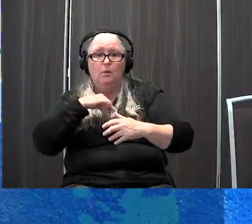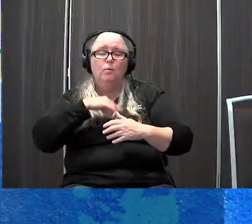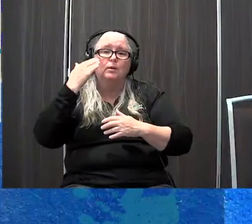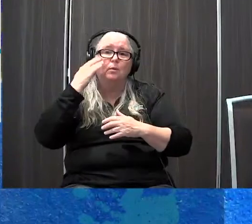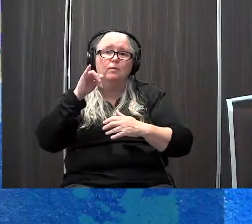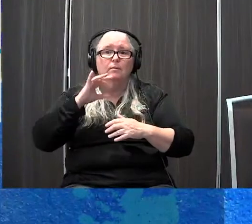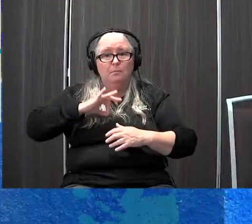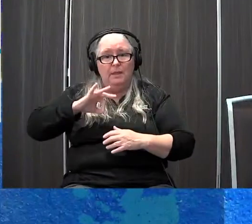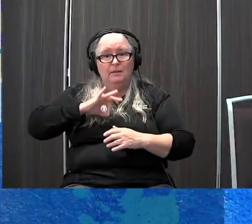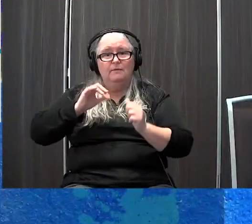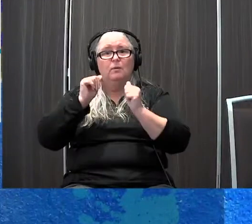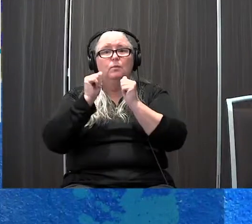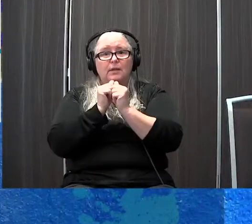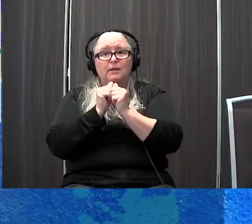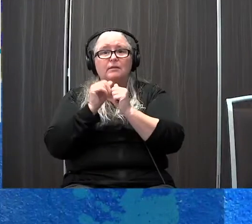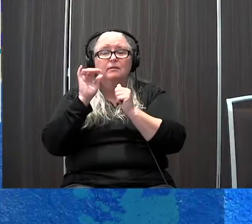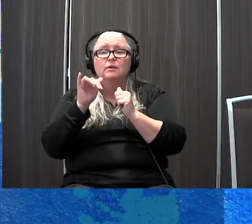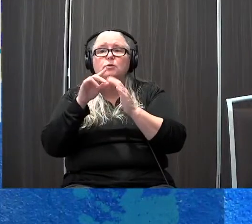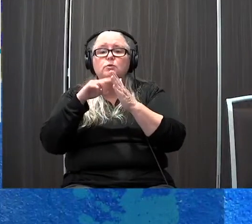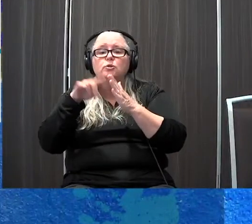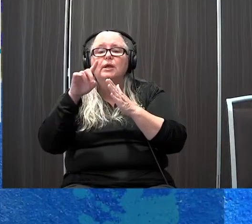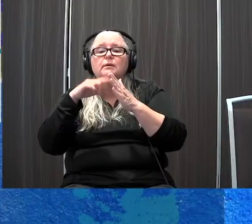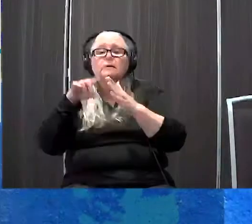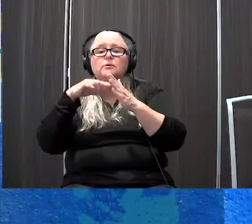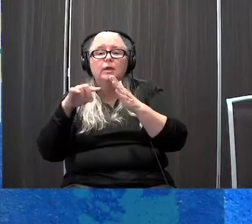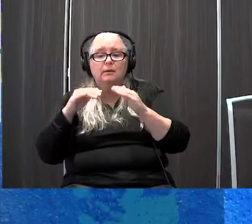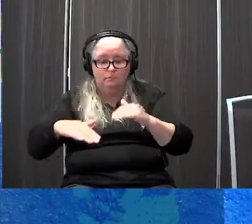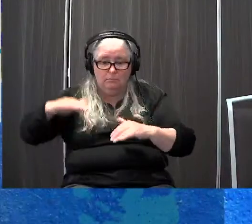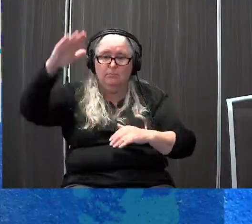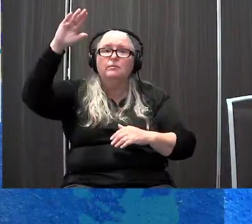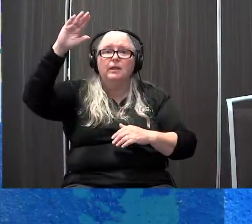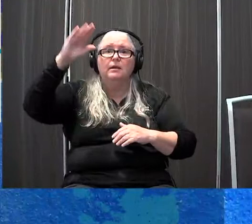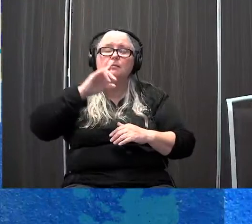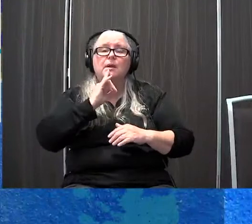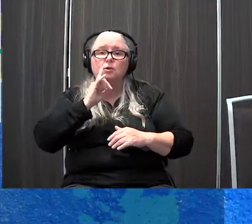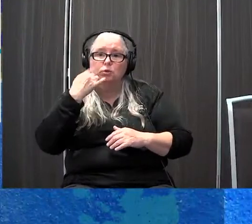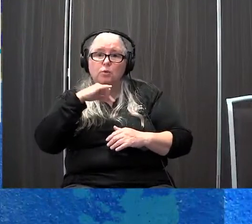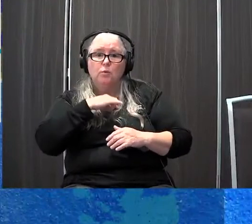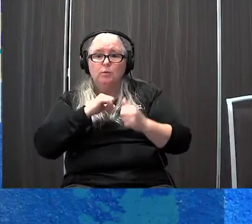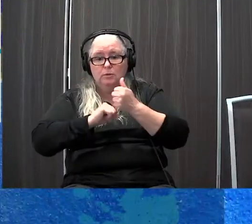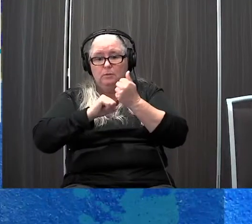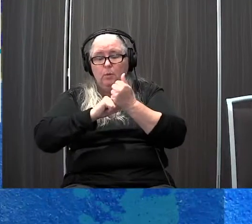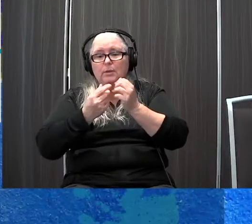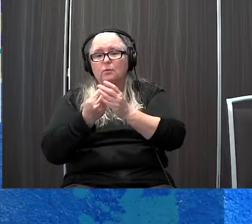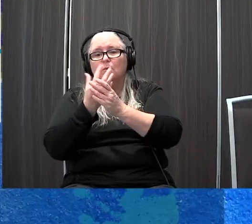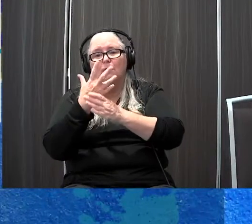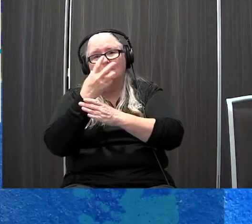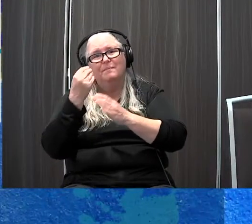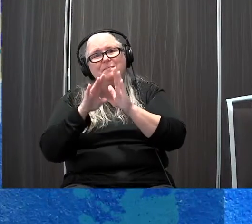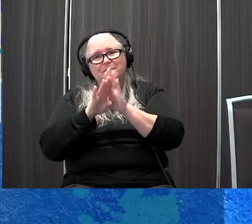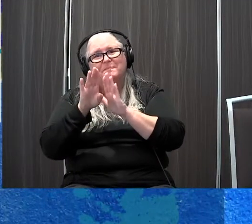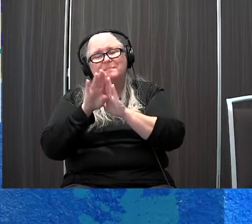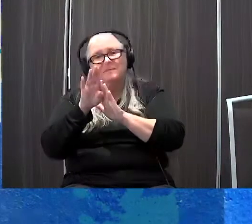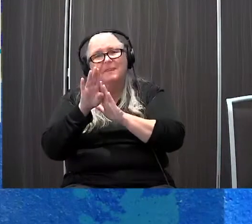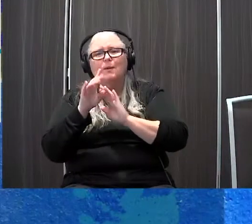kind of touch points over time and making sure we're connecting you to resources and supporting growth and development. So one